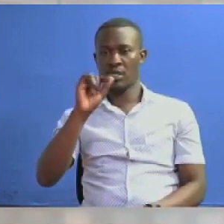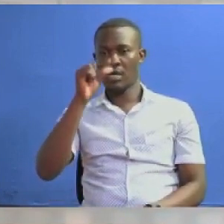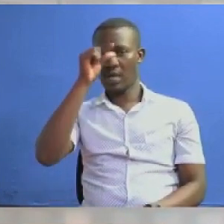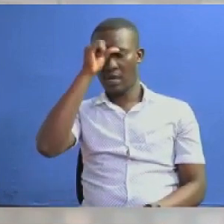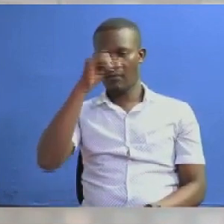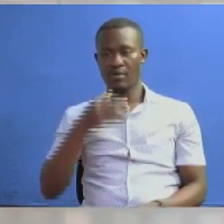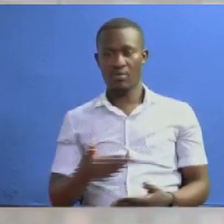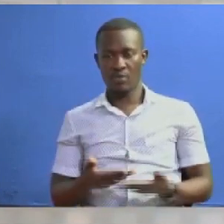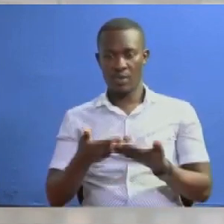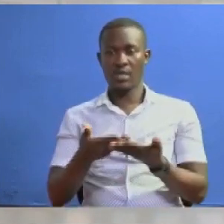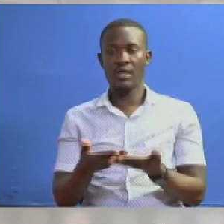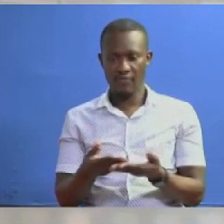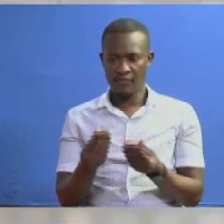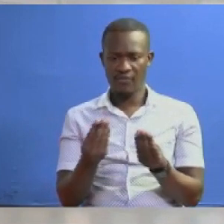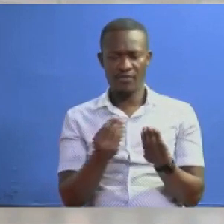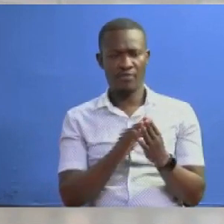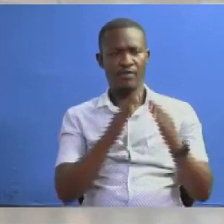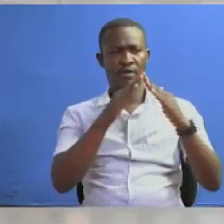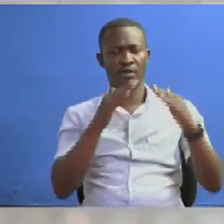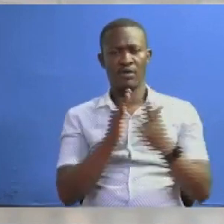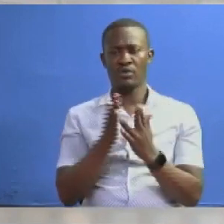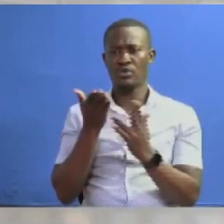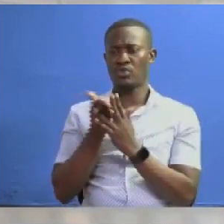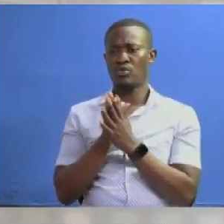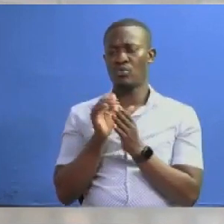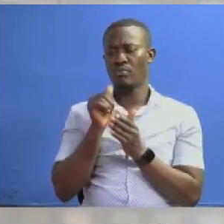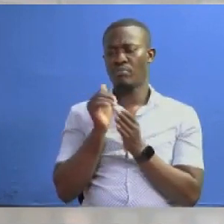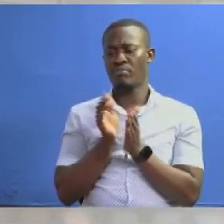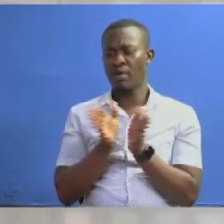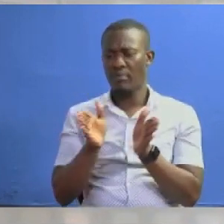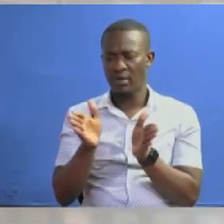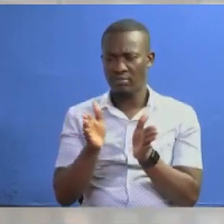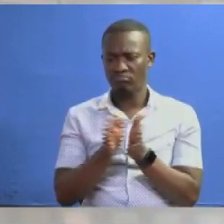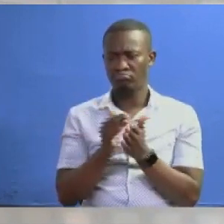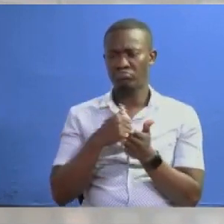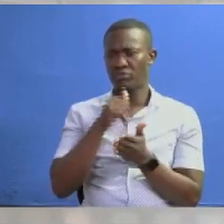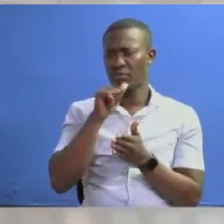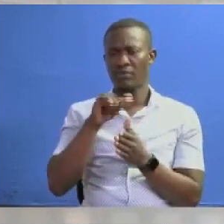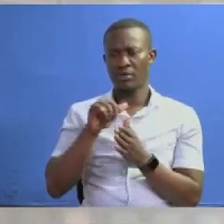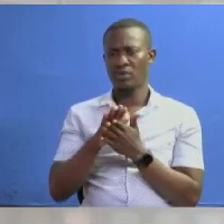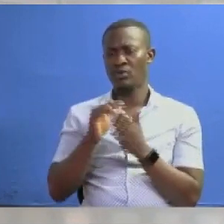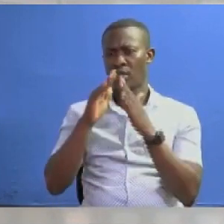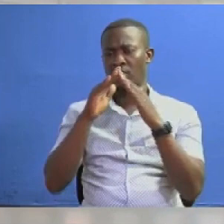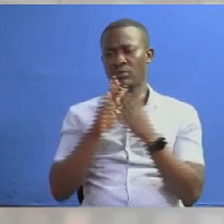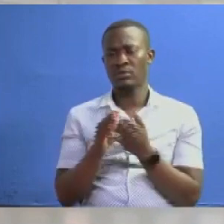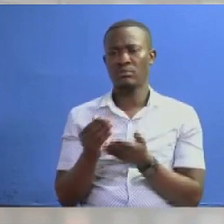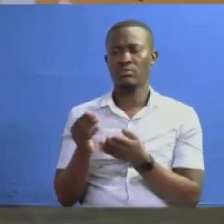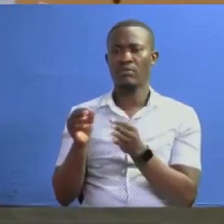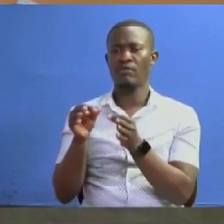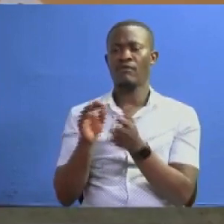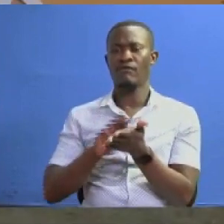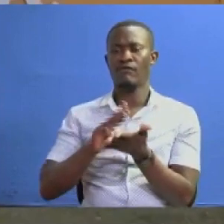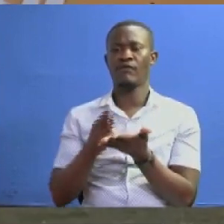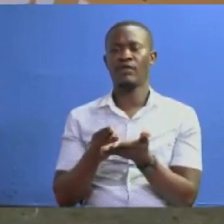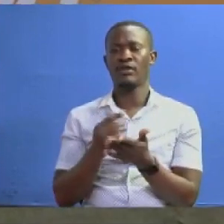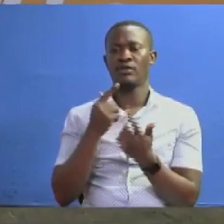will provide affordable houses through private-public partnership and salary contributions to the housing fund. Speaking